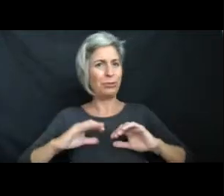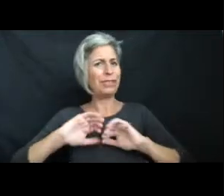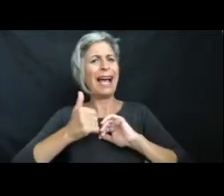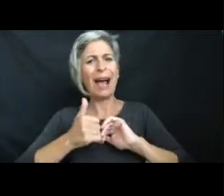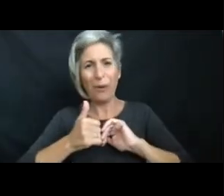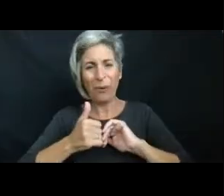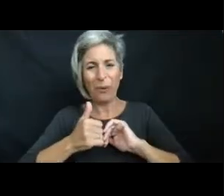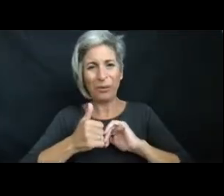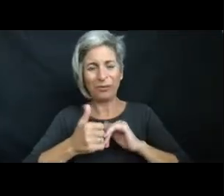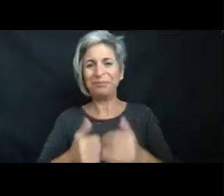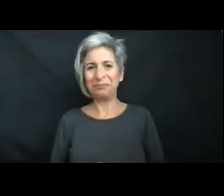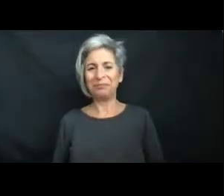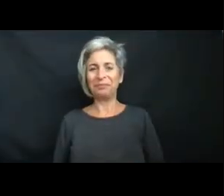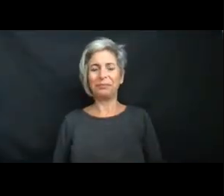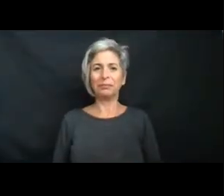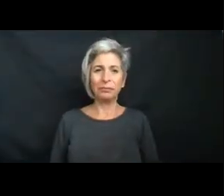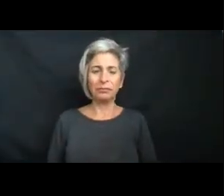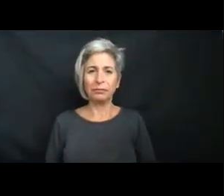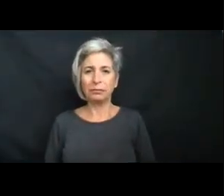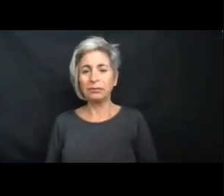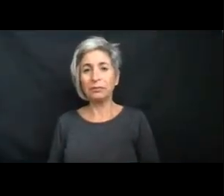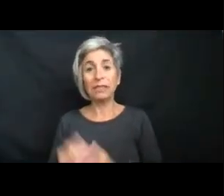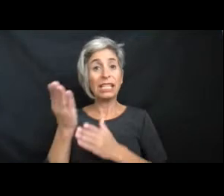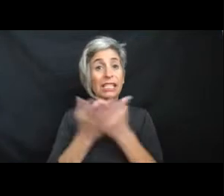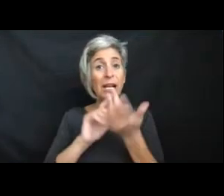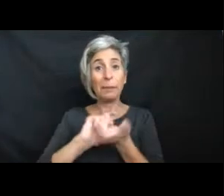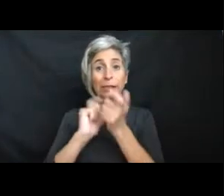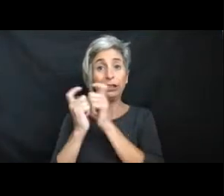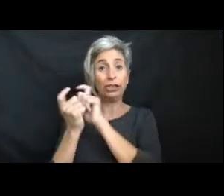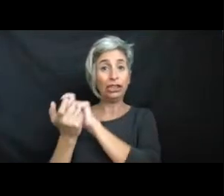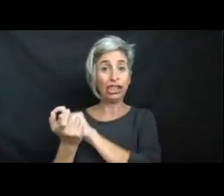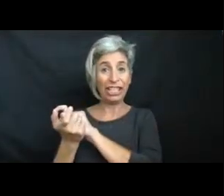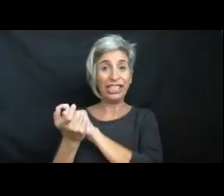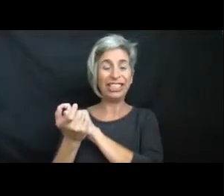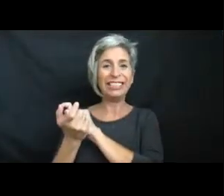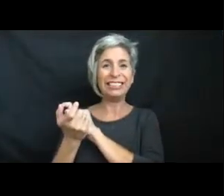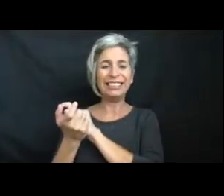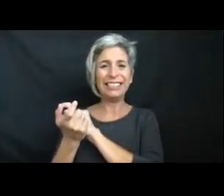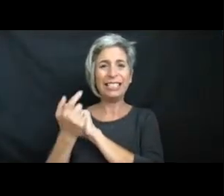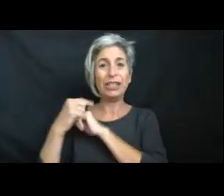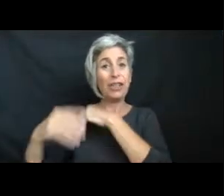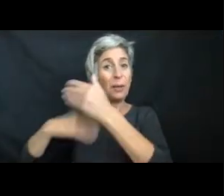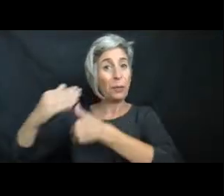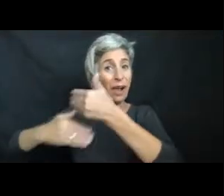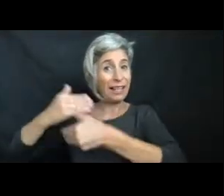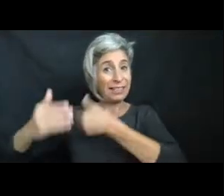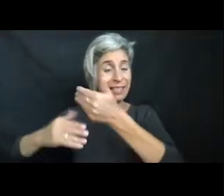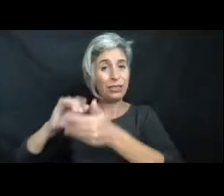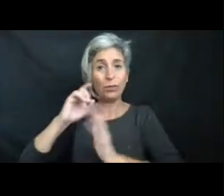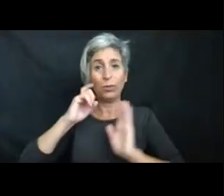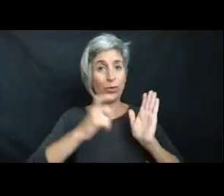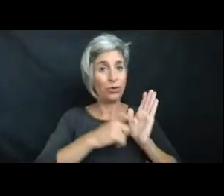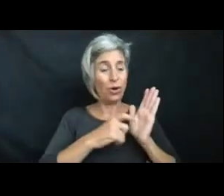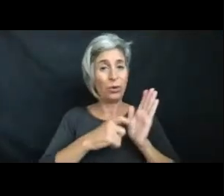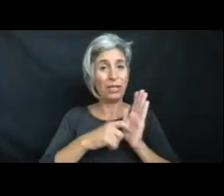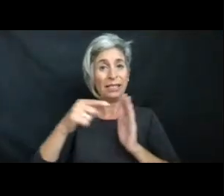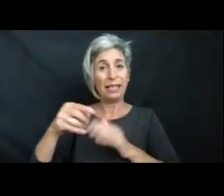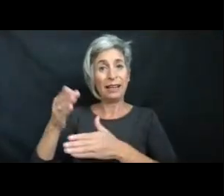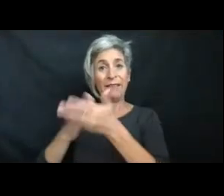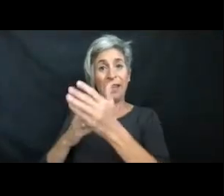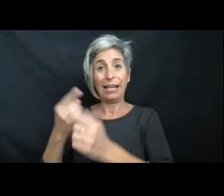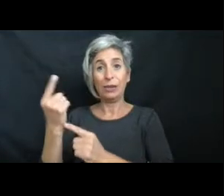move forward. Some of the changes to our processes that you'll notice in our phase